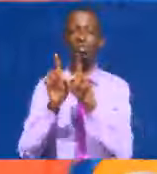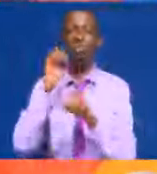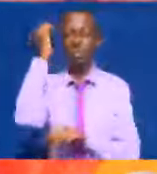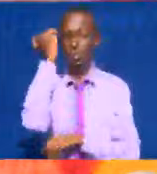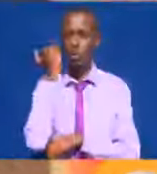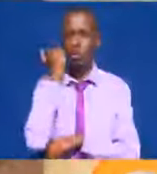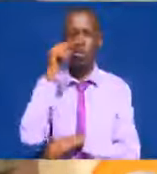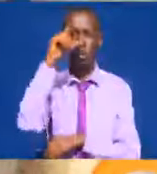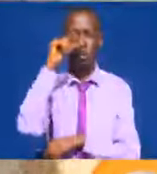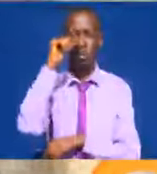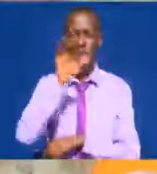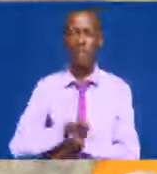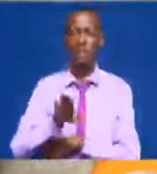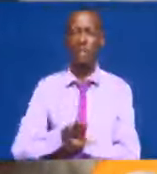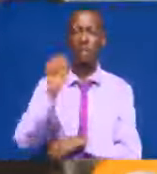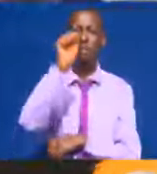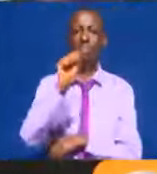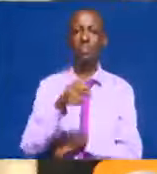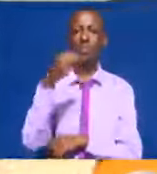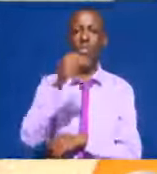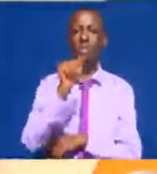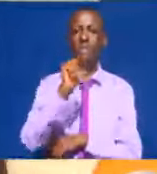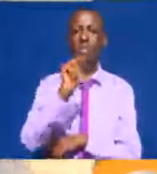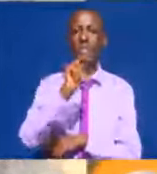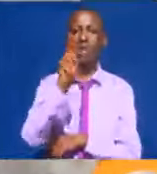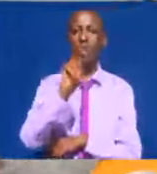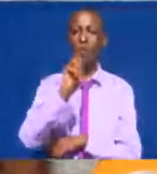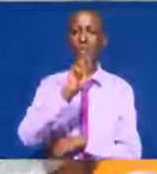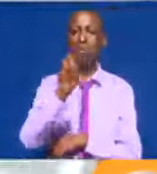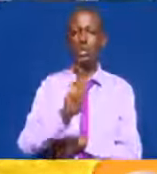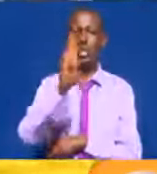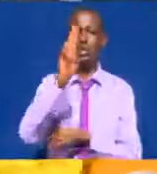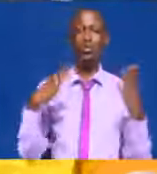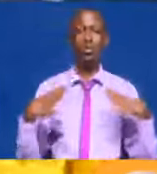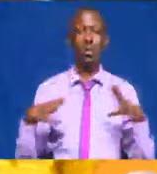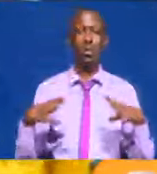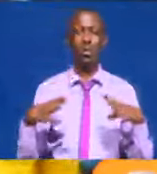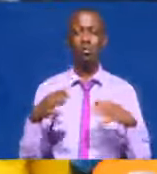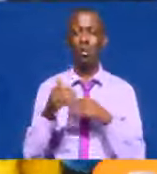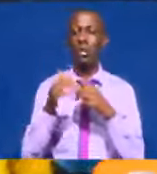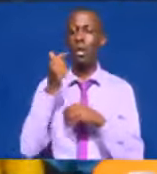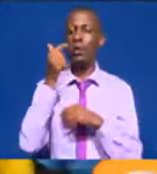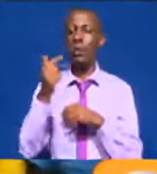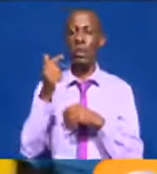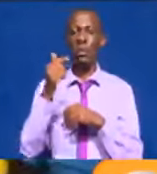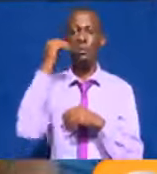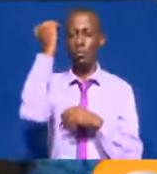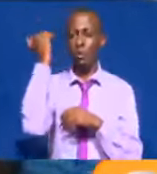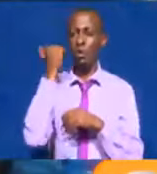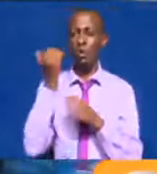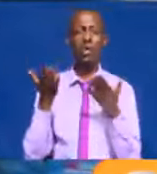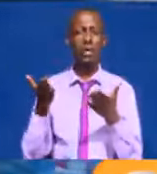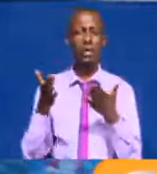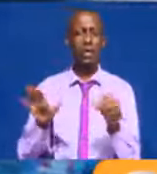The suspects in the Shakahola massacre, numbering nearly 100, took up the entire courtroom as they waited to hear what charges the